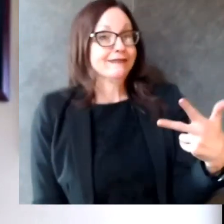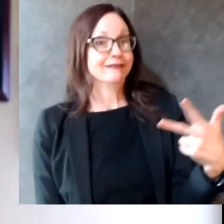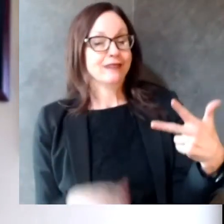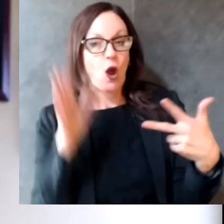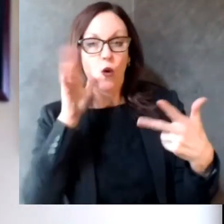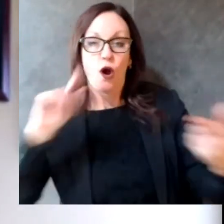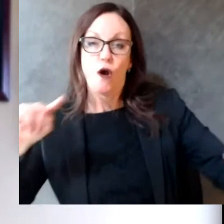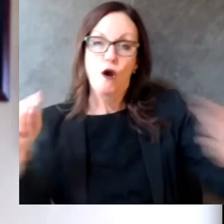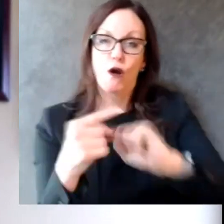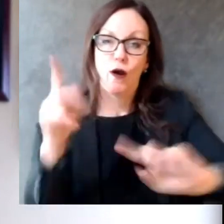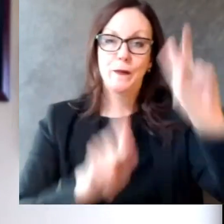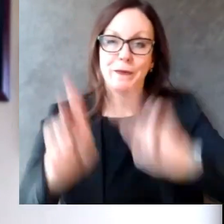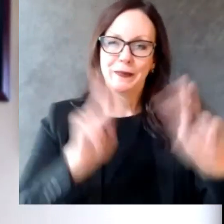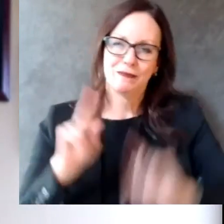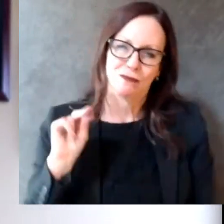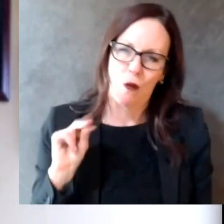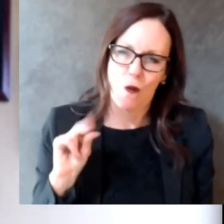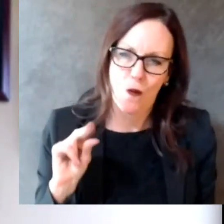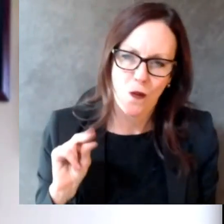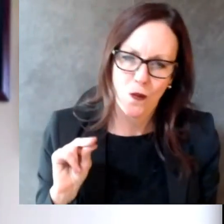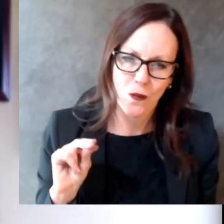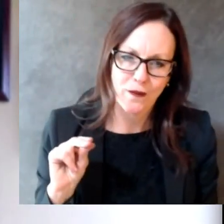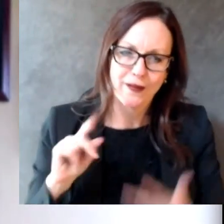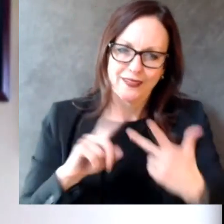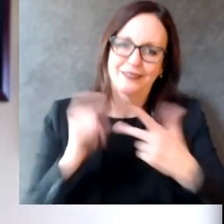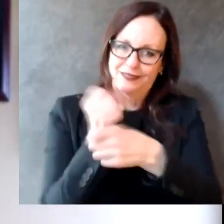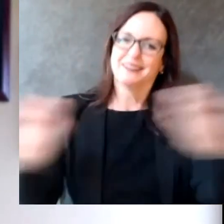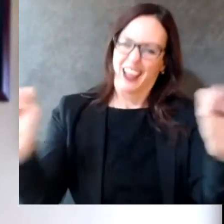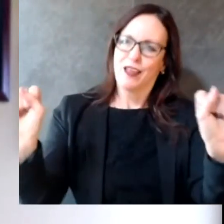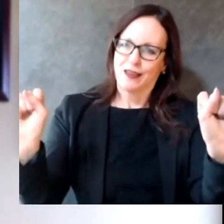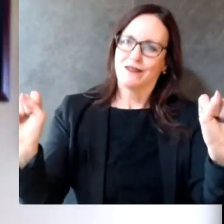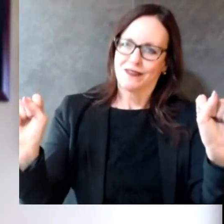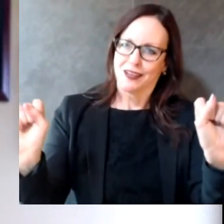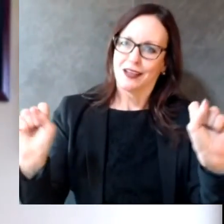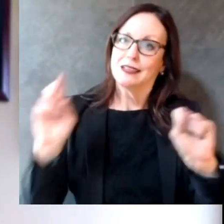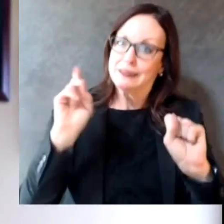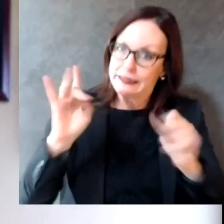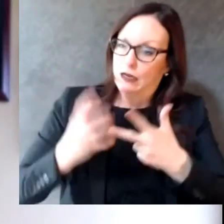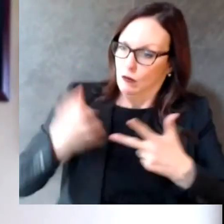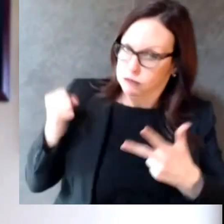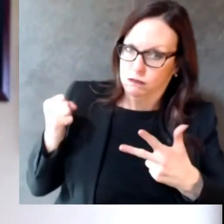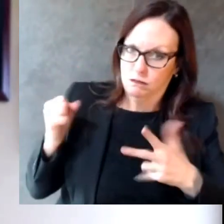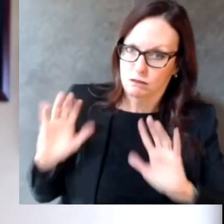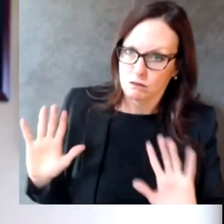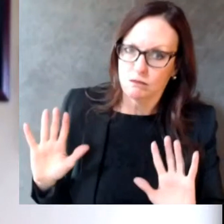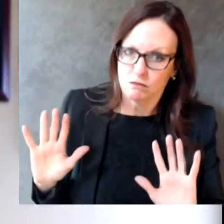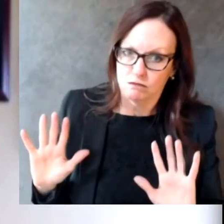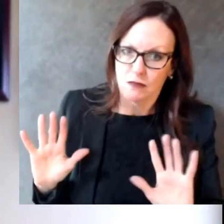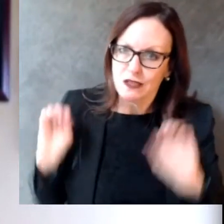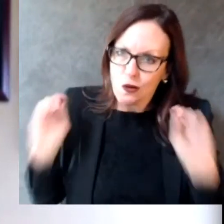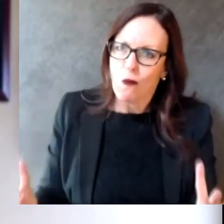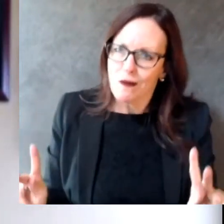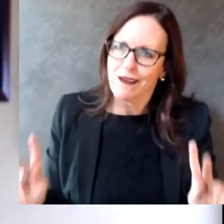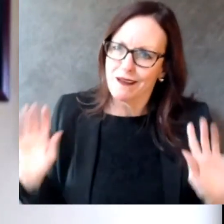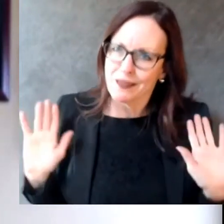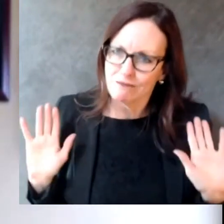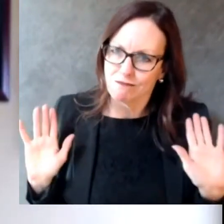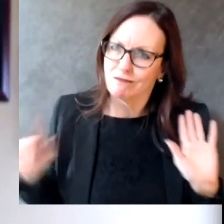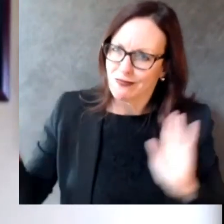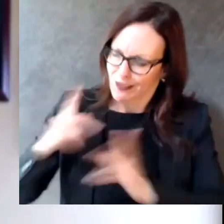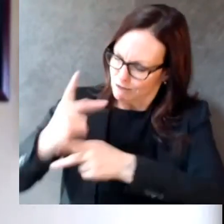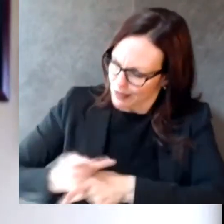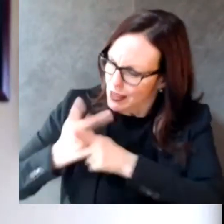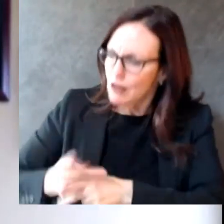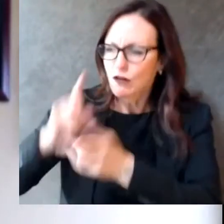I think medical providers feel equipped to discuss with patients about the risks and help them make an informed